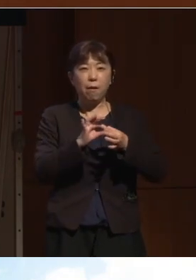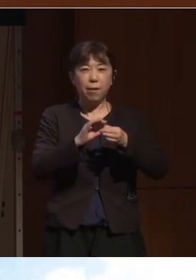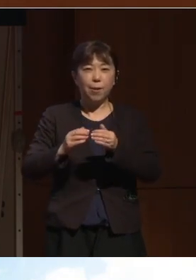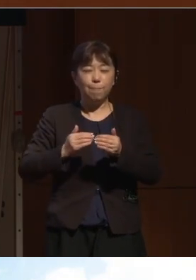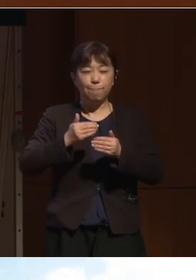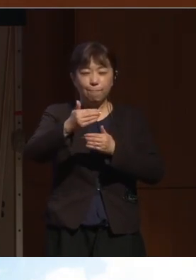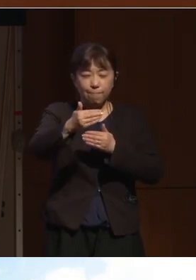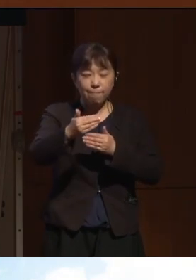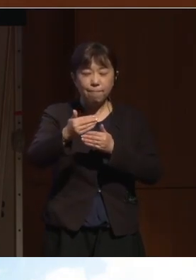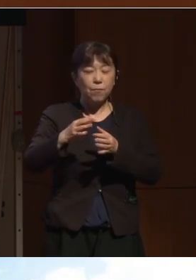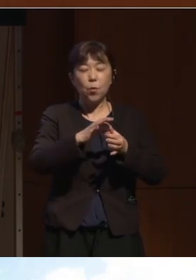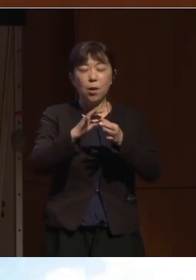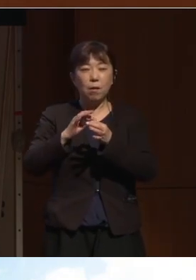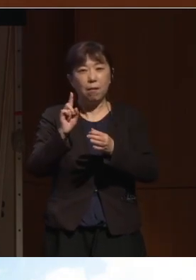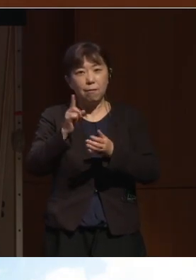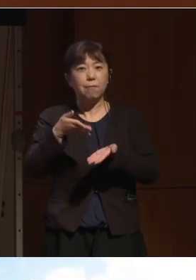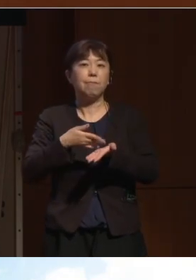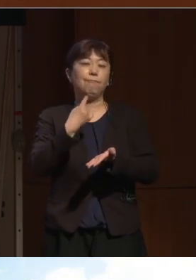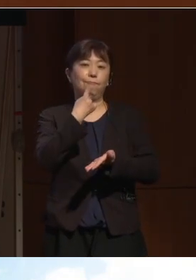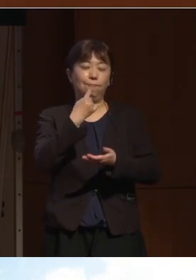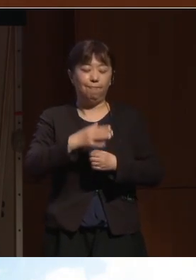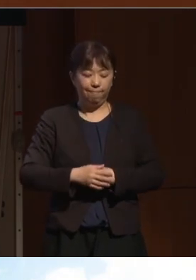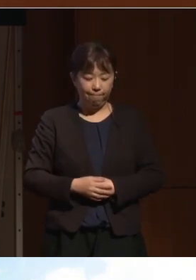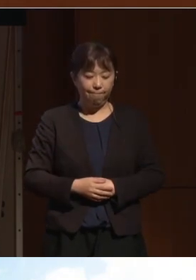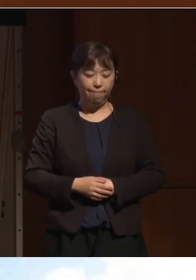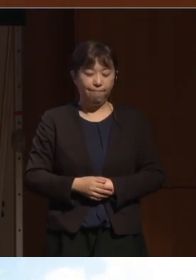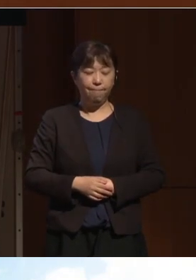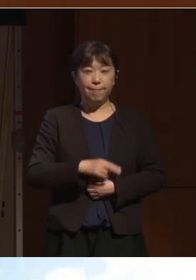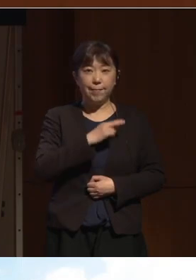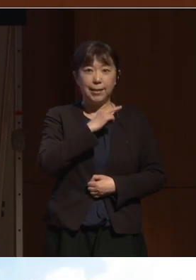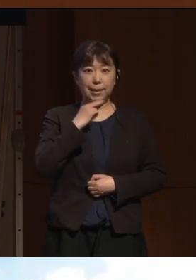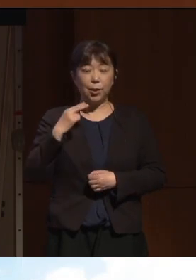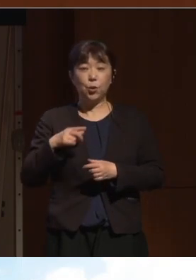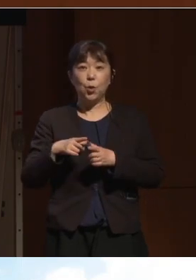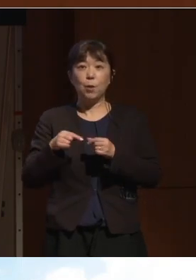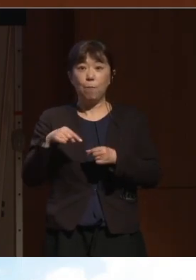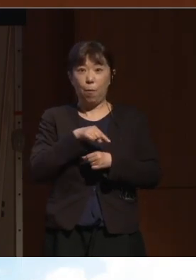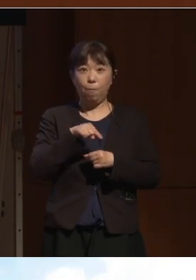UK's collaboration with AMED is in the context of a rich history, as I've